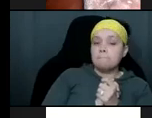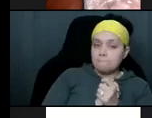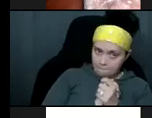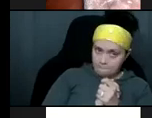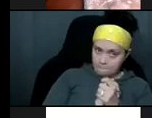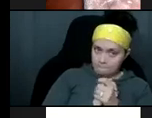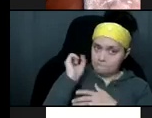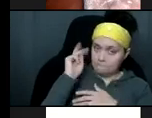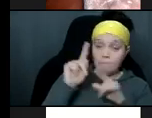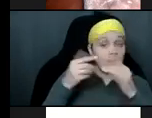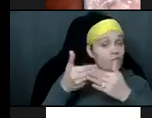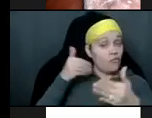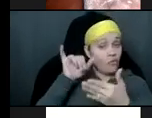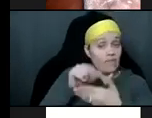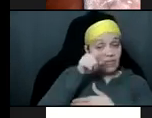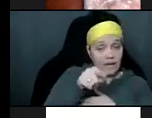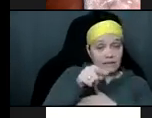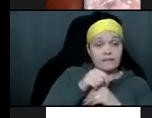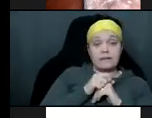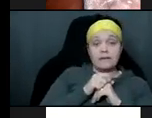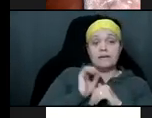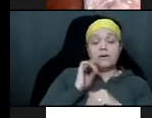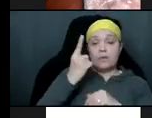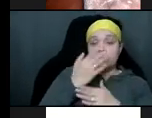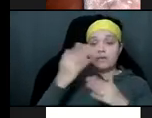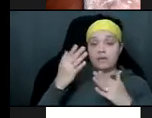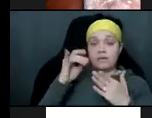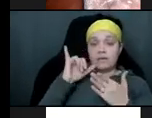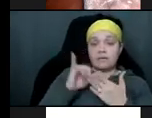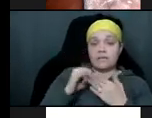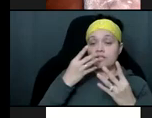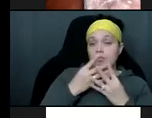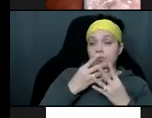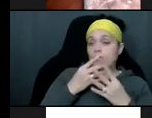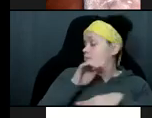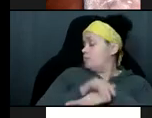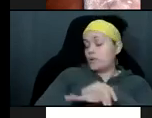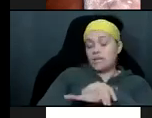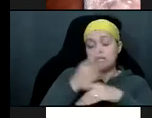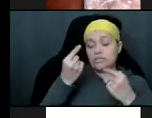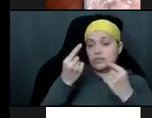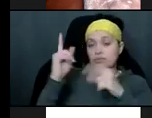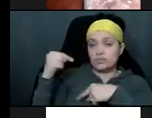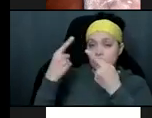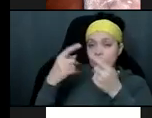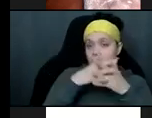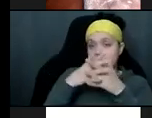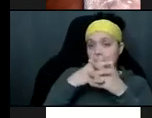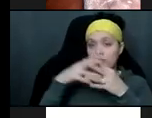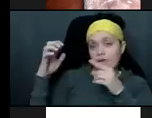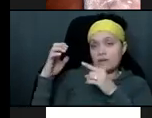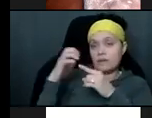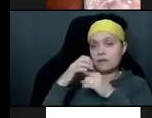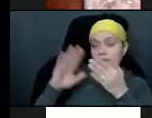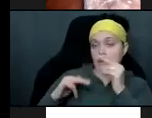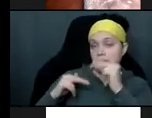Okay, but before that, one of the things that the British had been doing with the American colonies